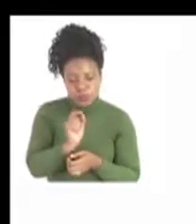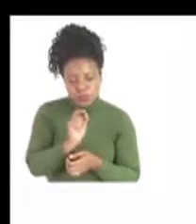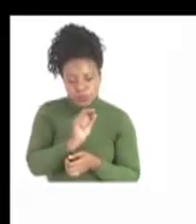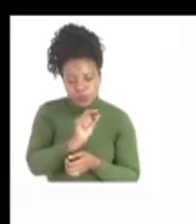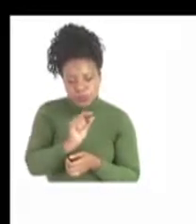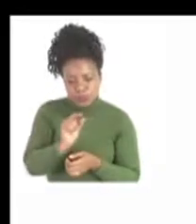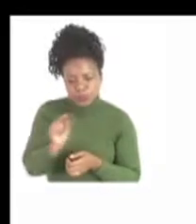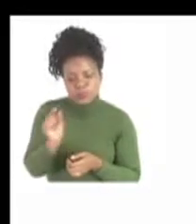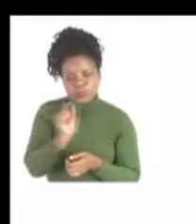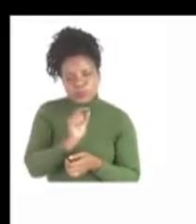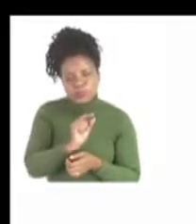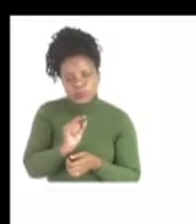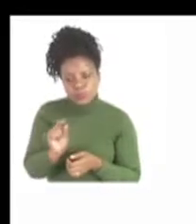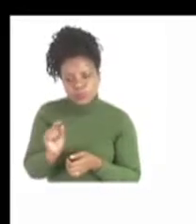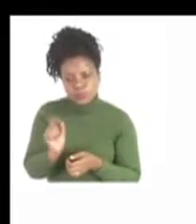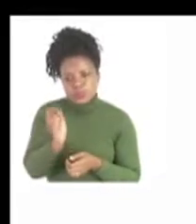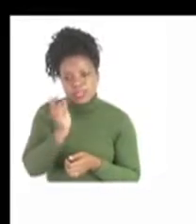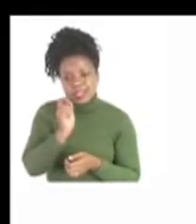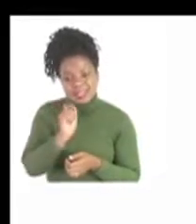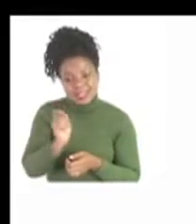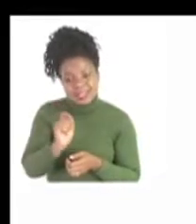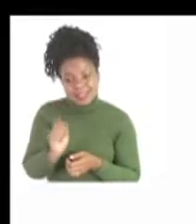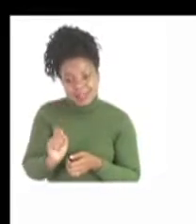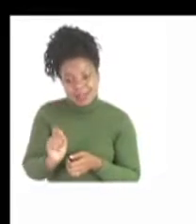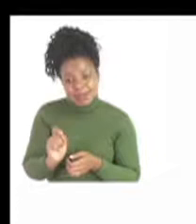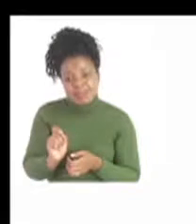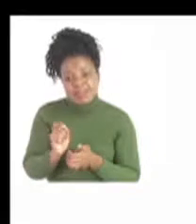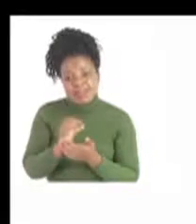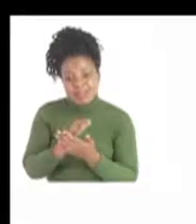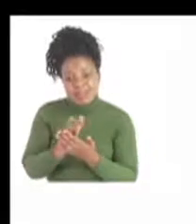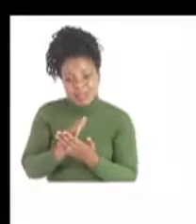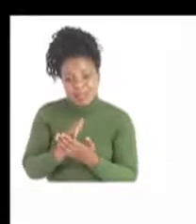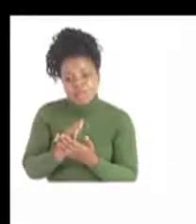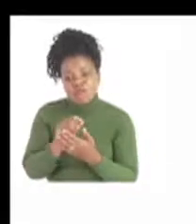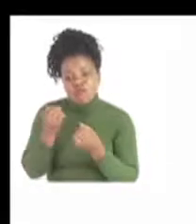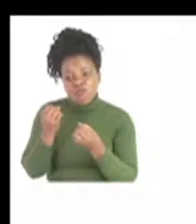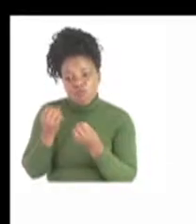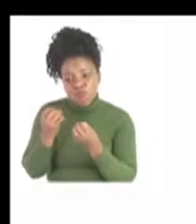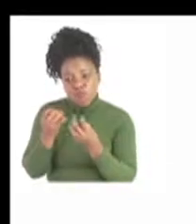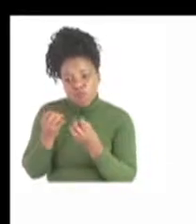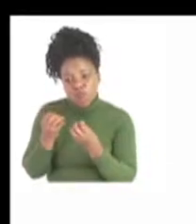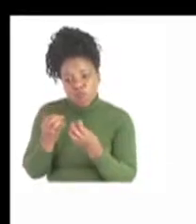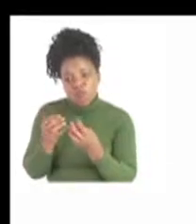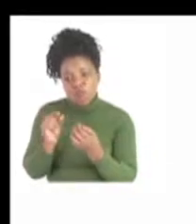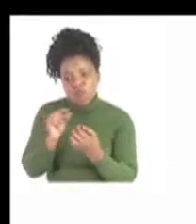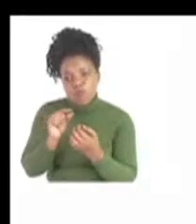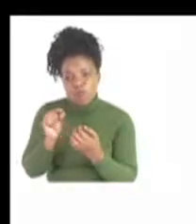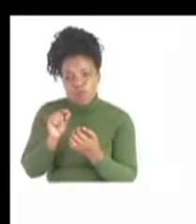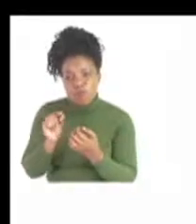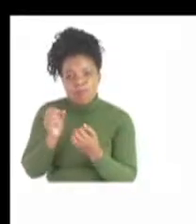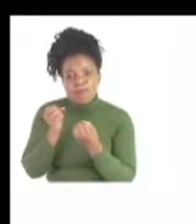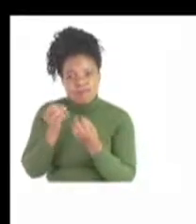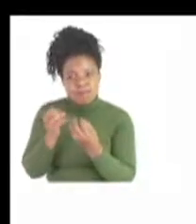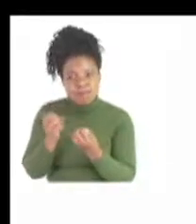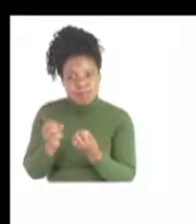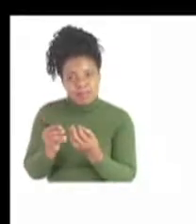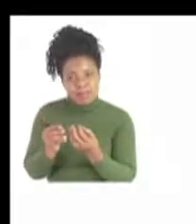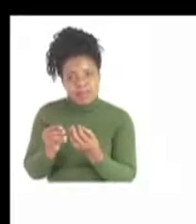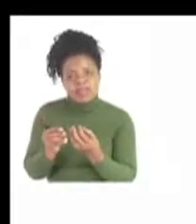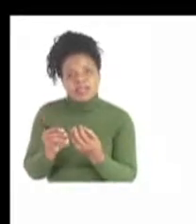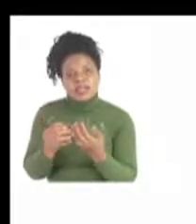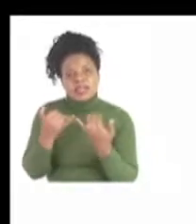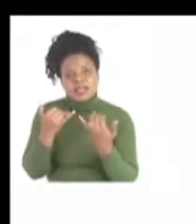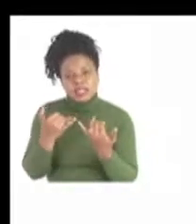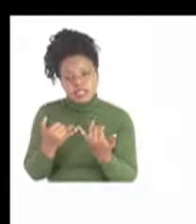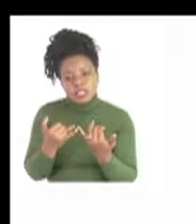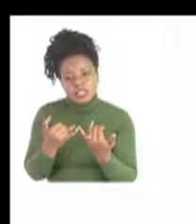says there, rewrite the sentences in a singular form. The heat inside buildings rises when the sun bakes